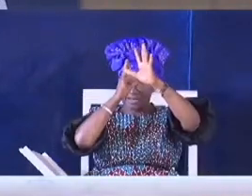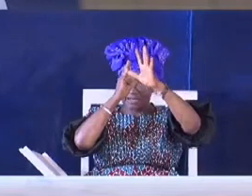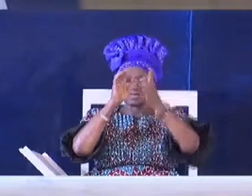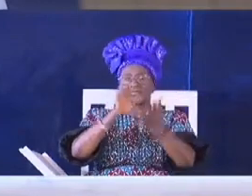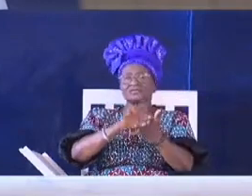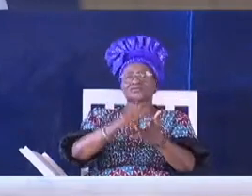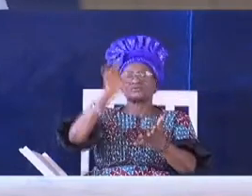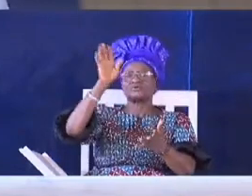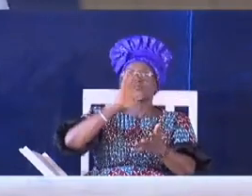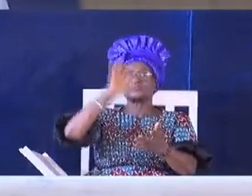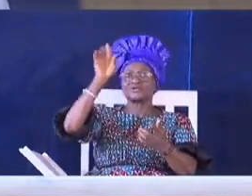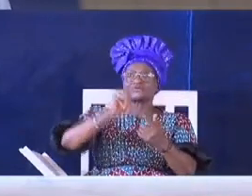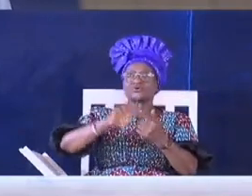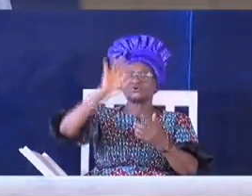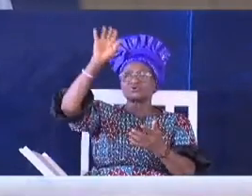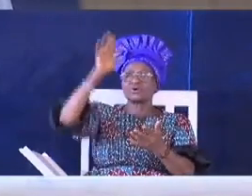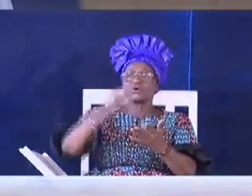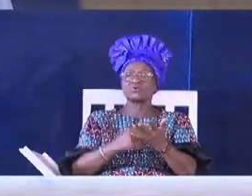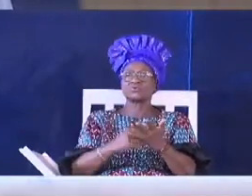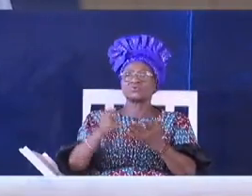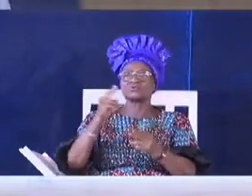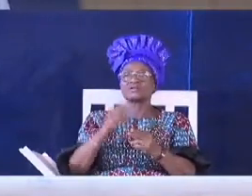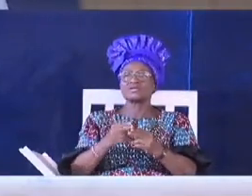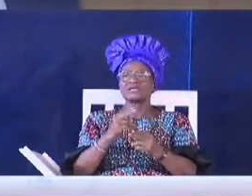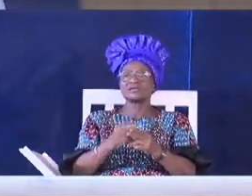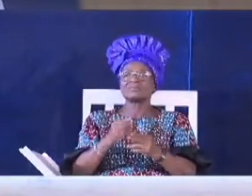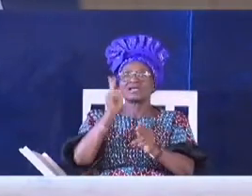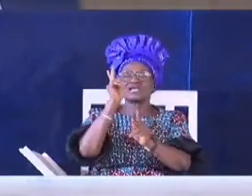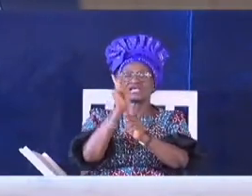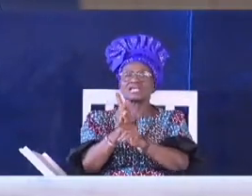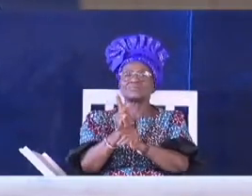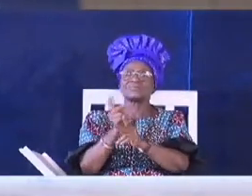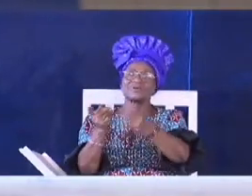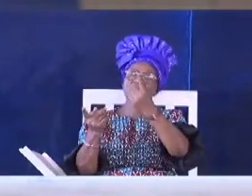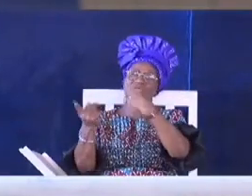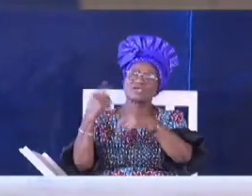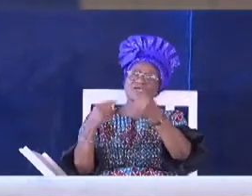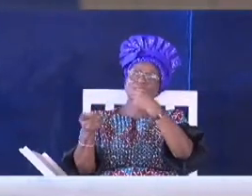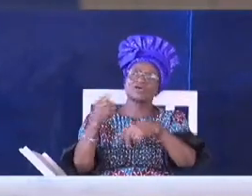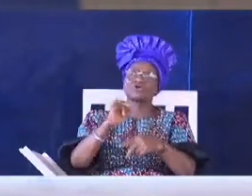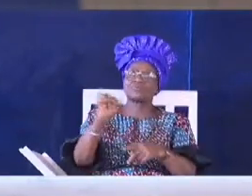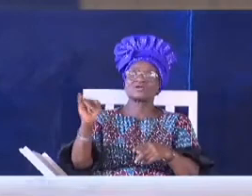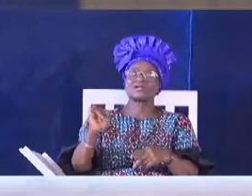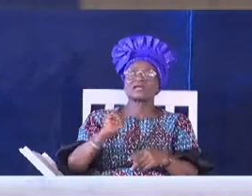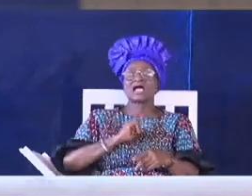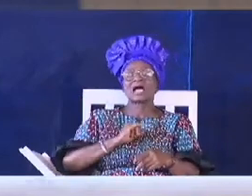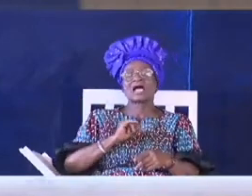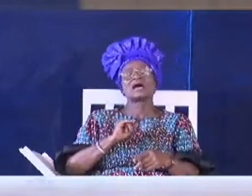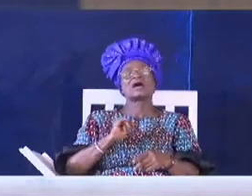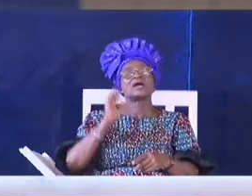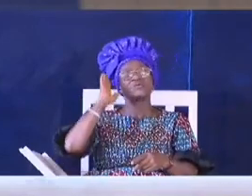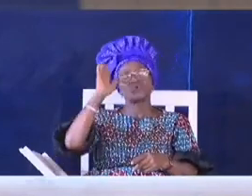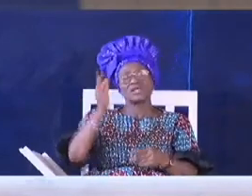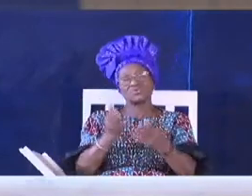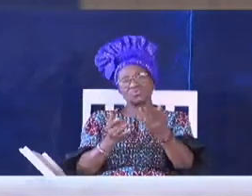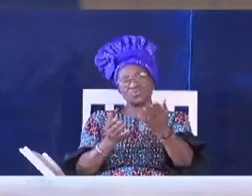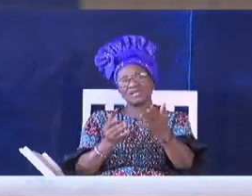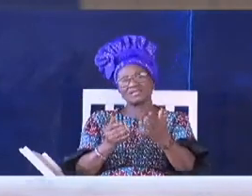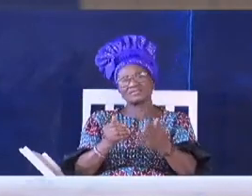Glory be to your holy name. Keep coming, keep coming, keep coming. I wait 10 seconds for you.